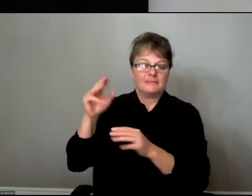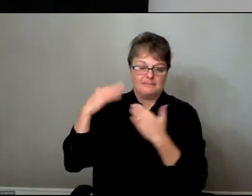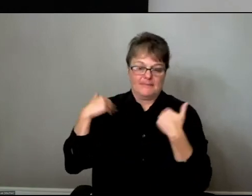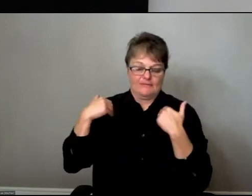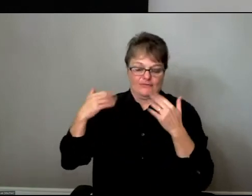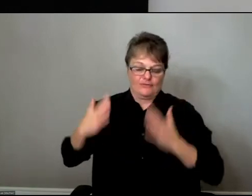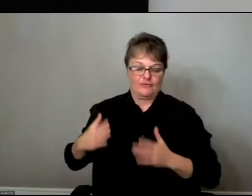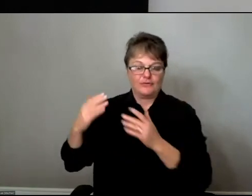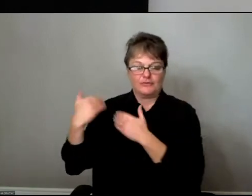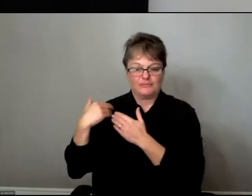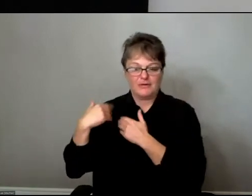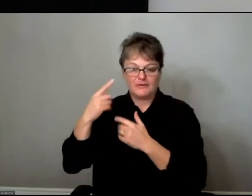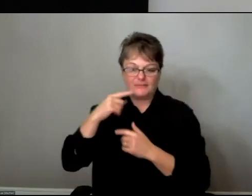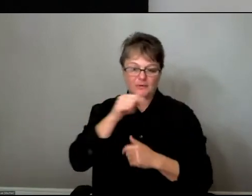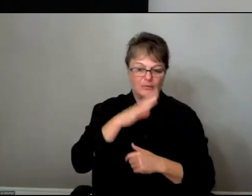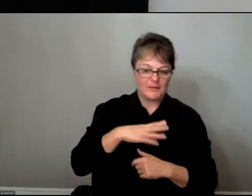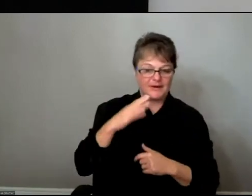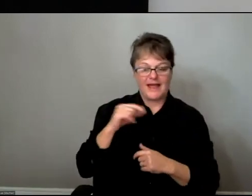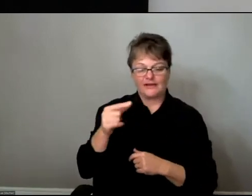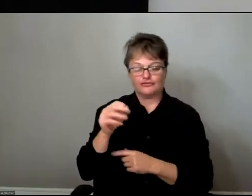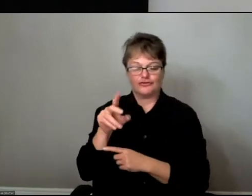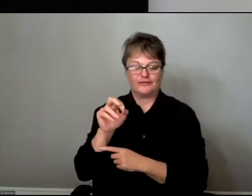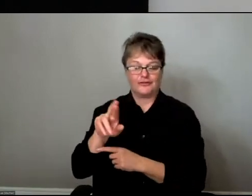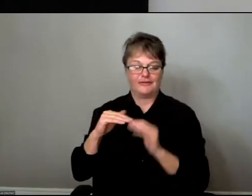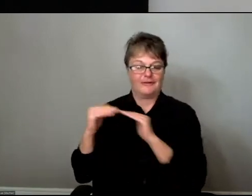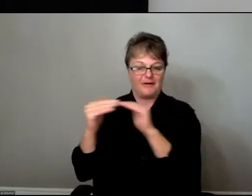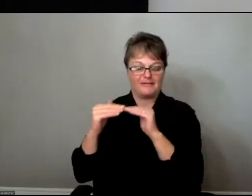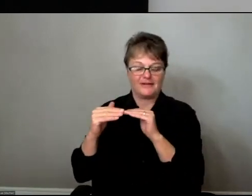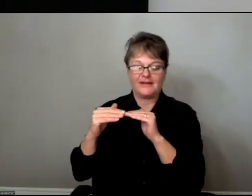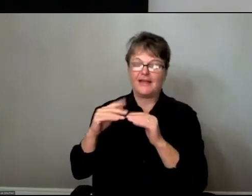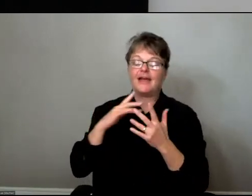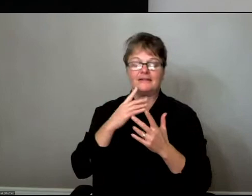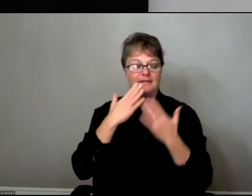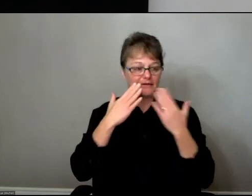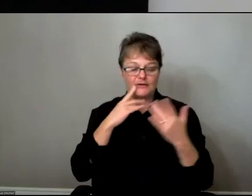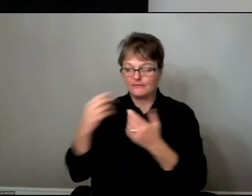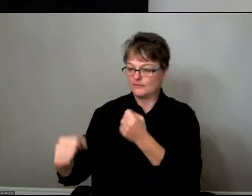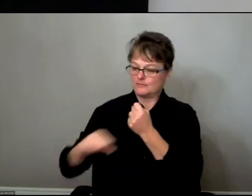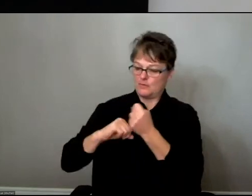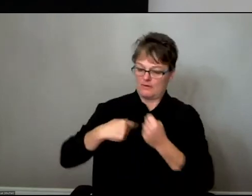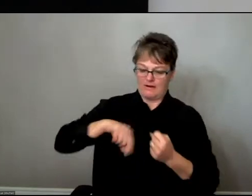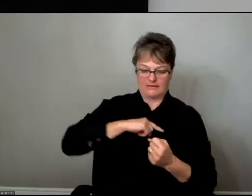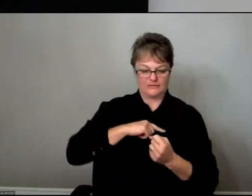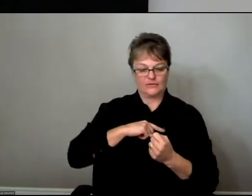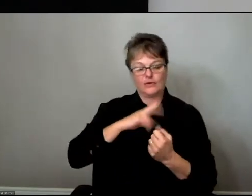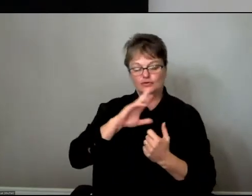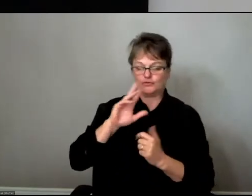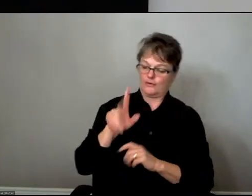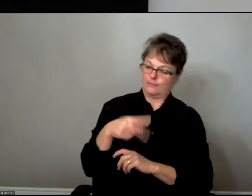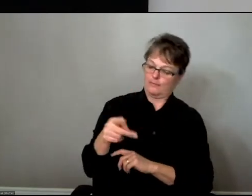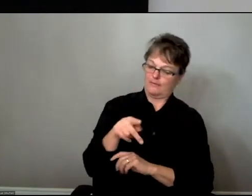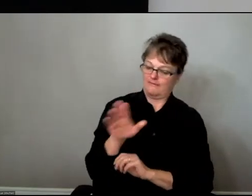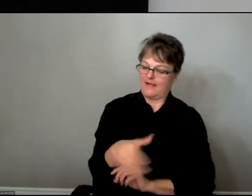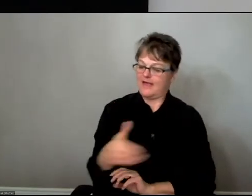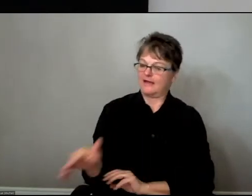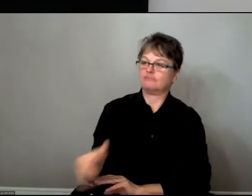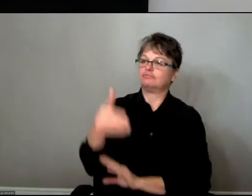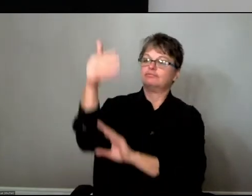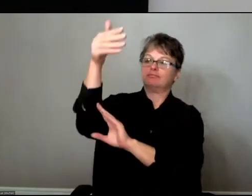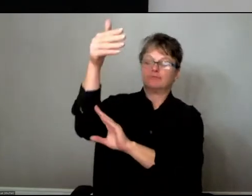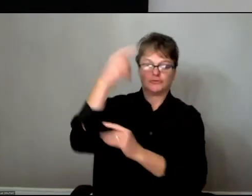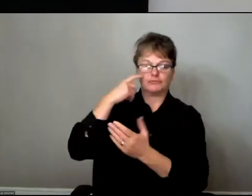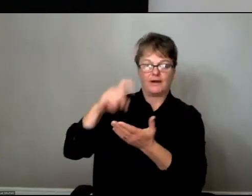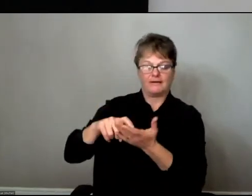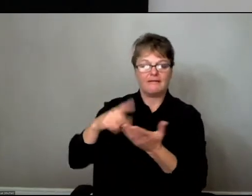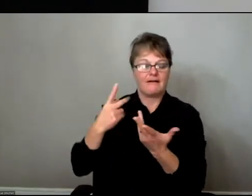for supporting us in raising the Purple Ribbon flag in awareness of domestic and gender violence. This